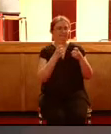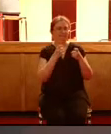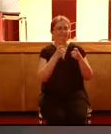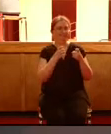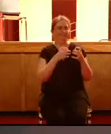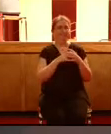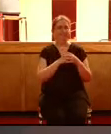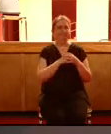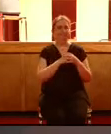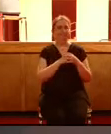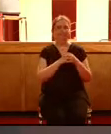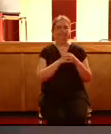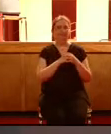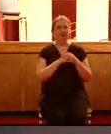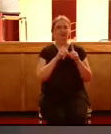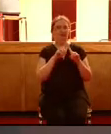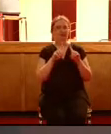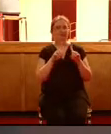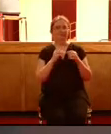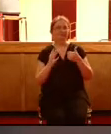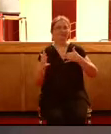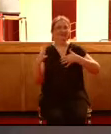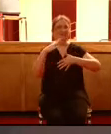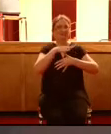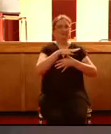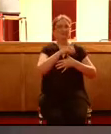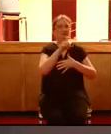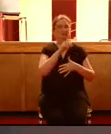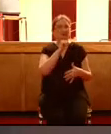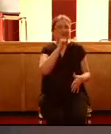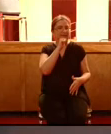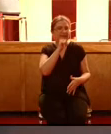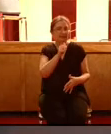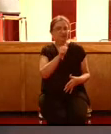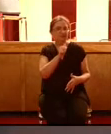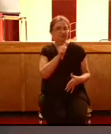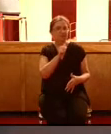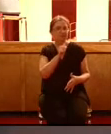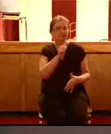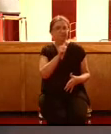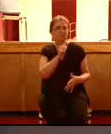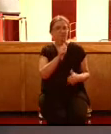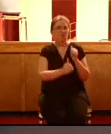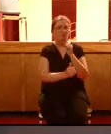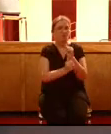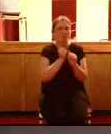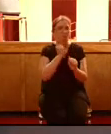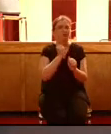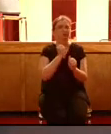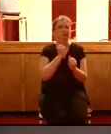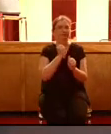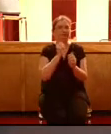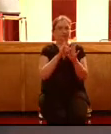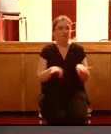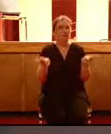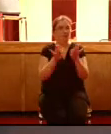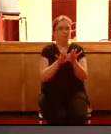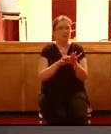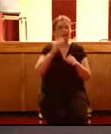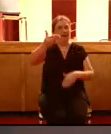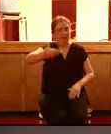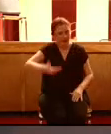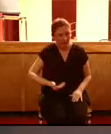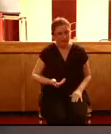time, seniority should not be the major deciding factor in hiring somebody. It should be